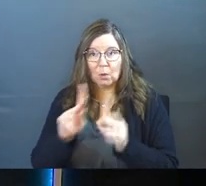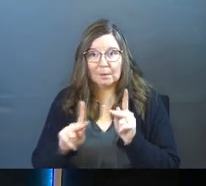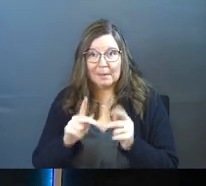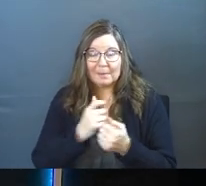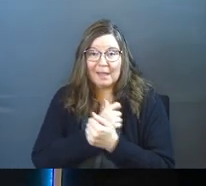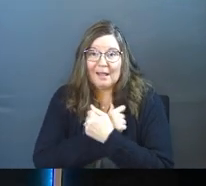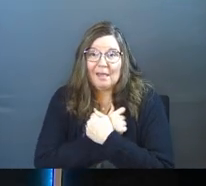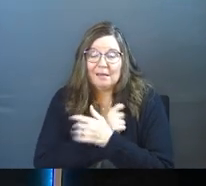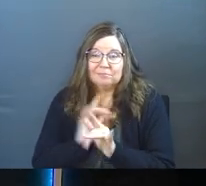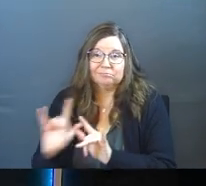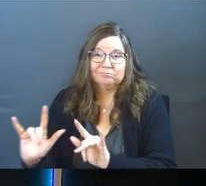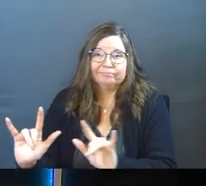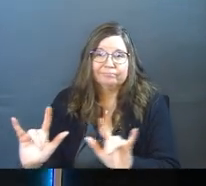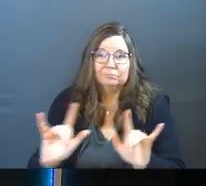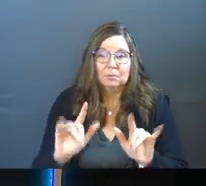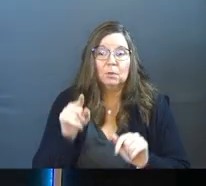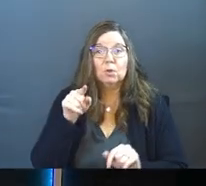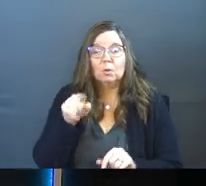he loves,